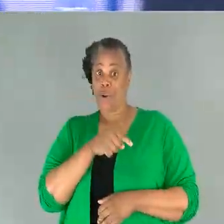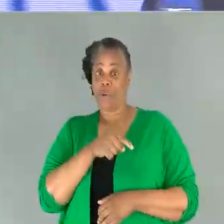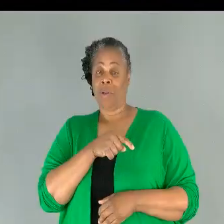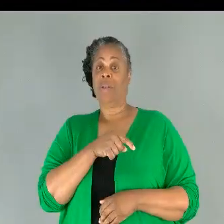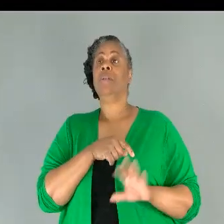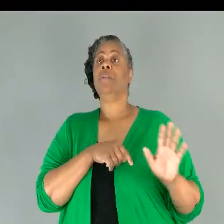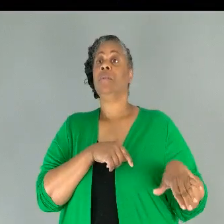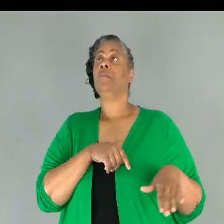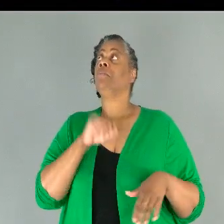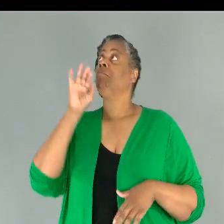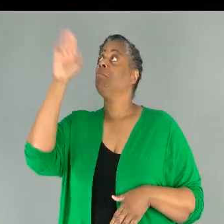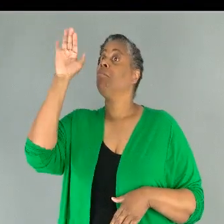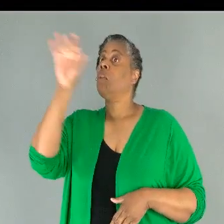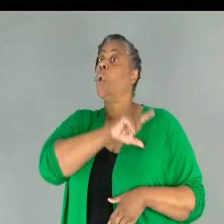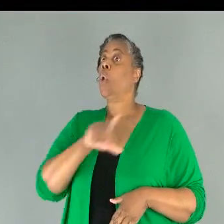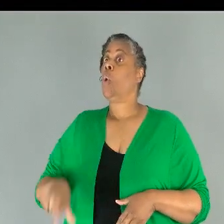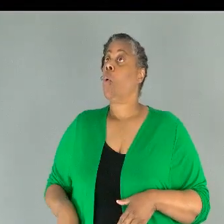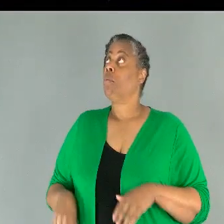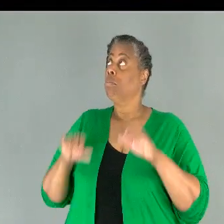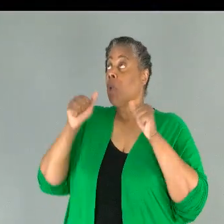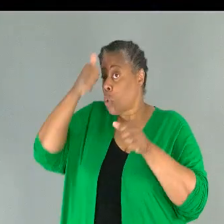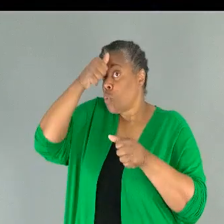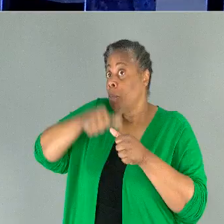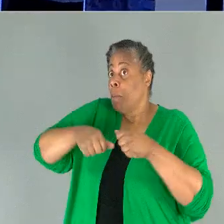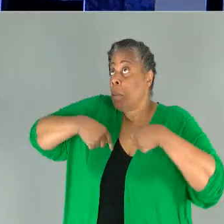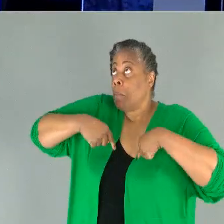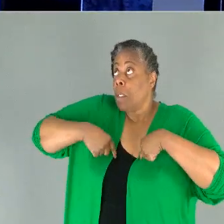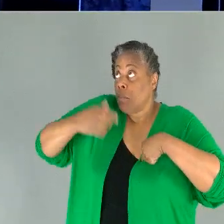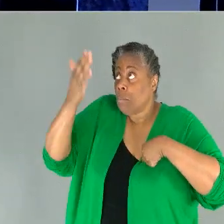someone say, Lord, can you remember me?